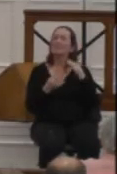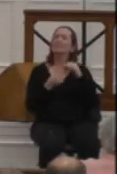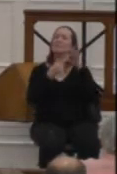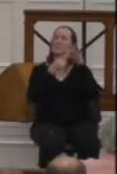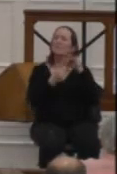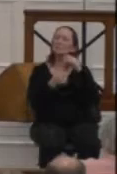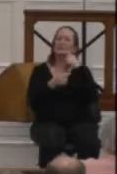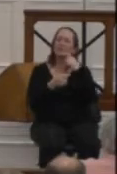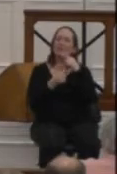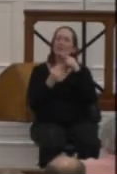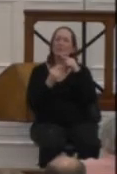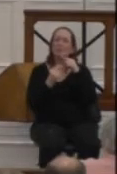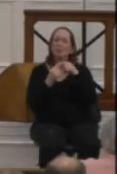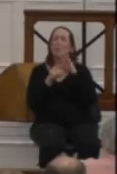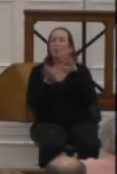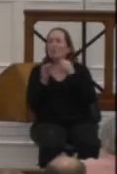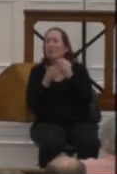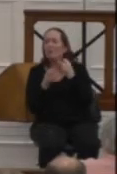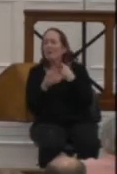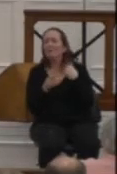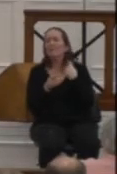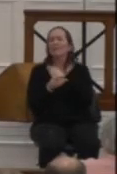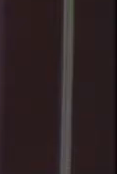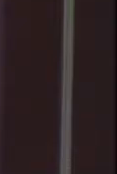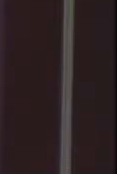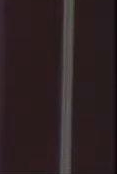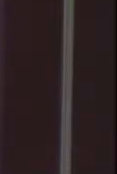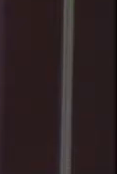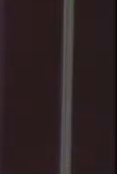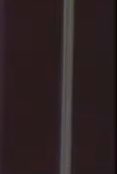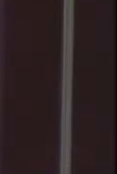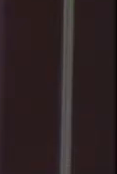today without knowing what that is.